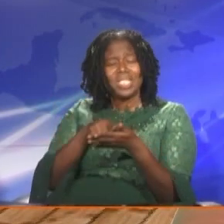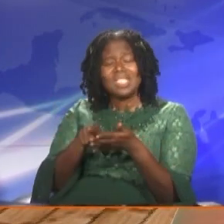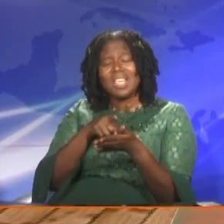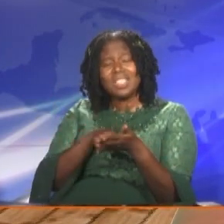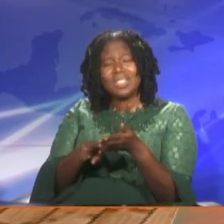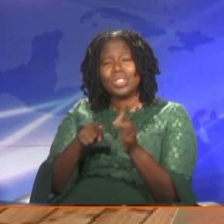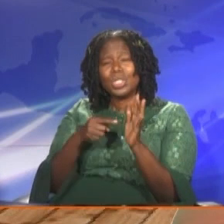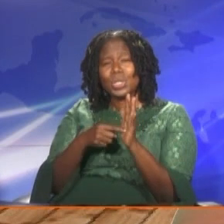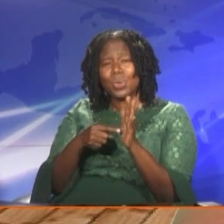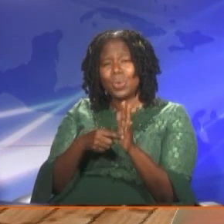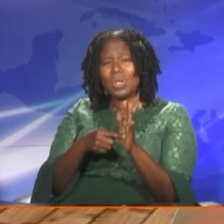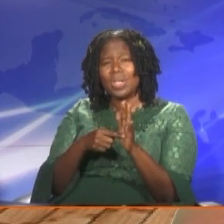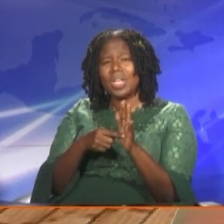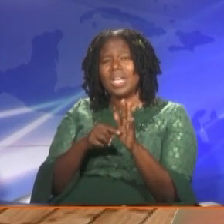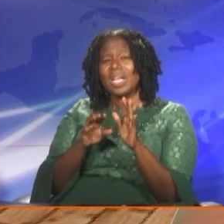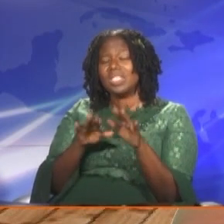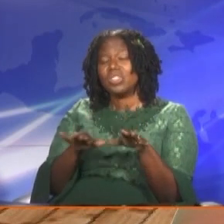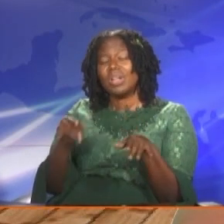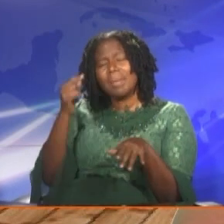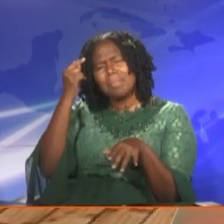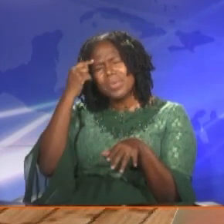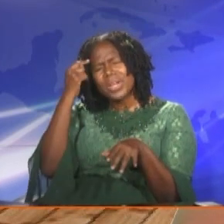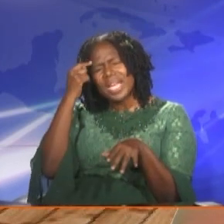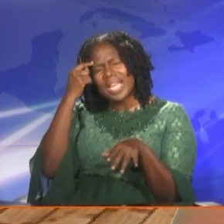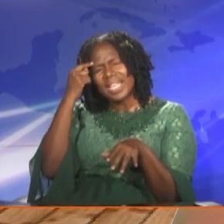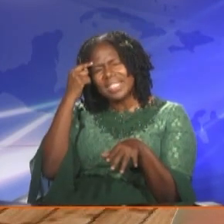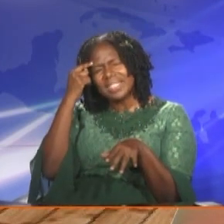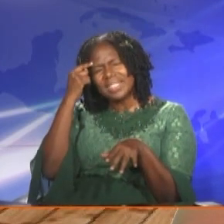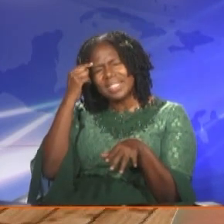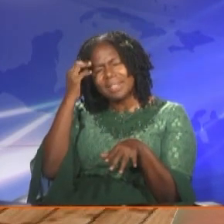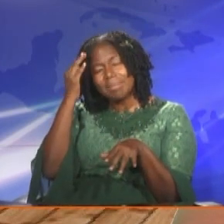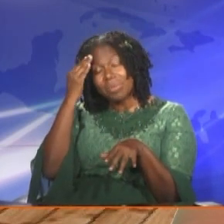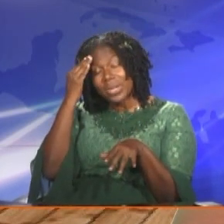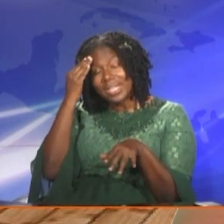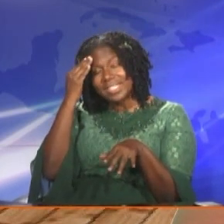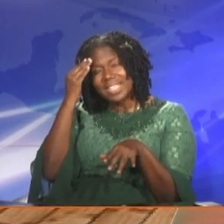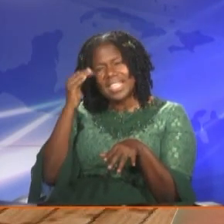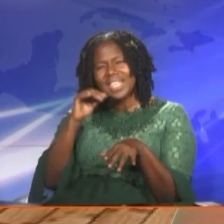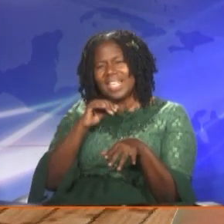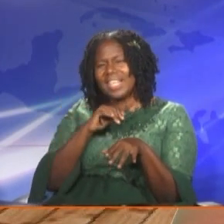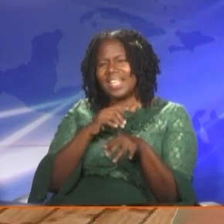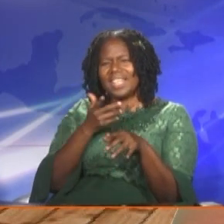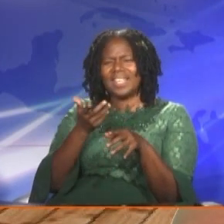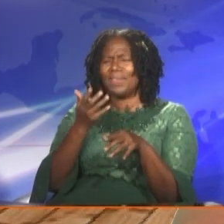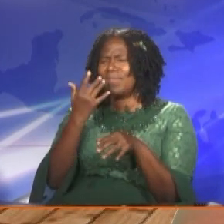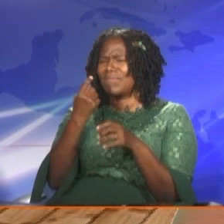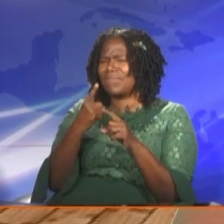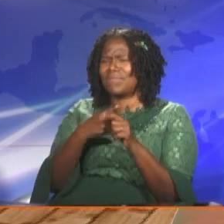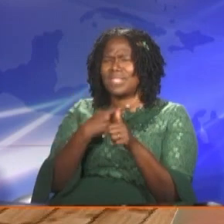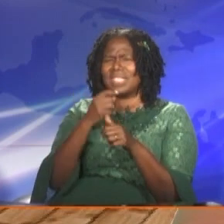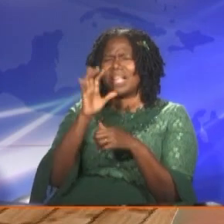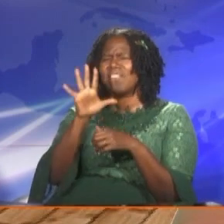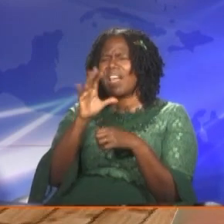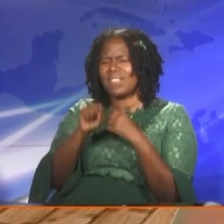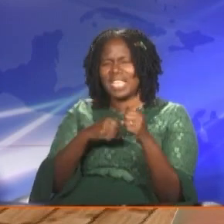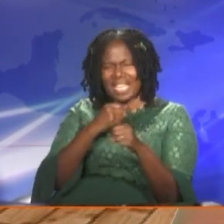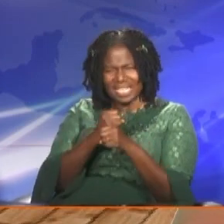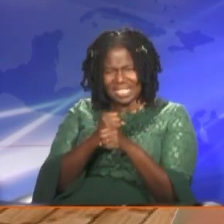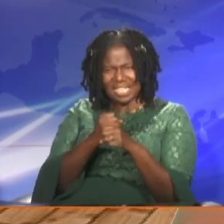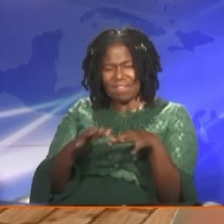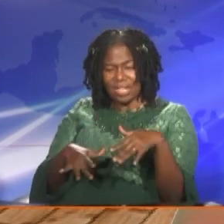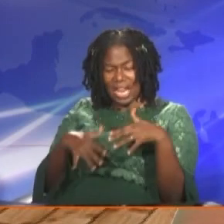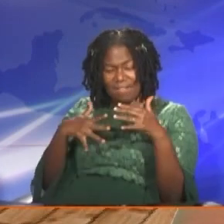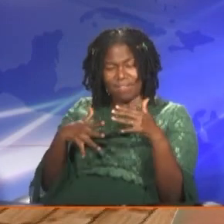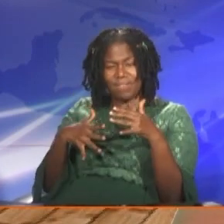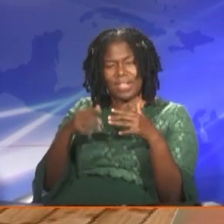a child's brain development happens in the first 5 years of life. So if that child is